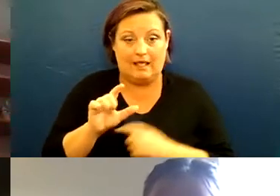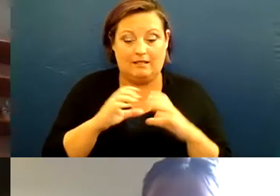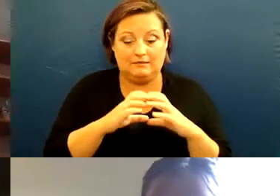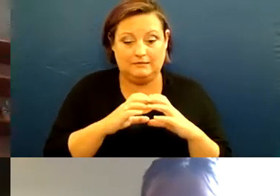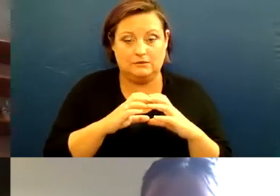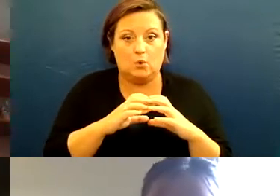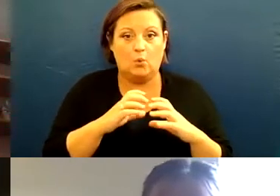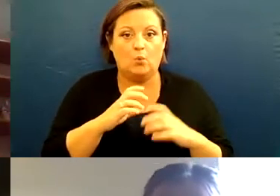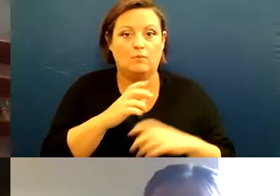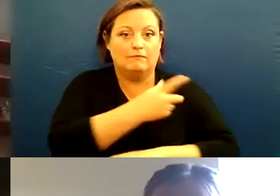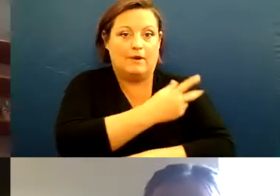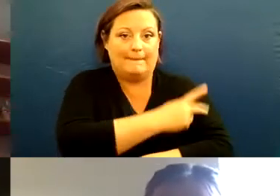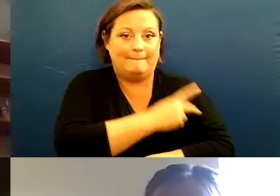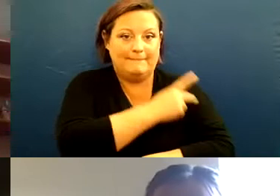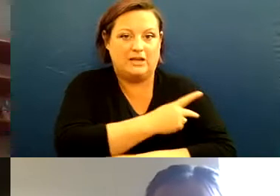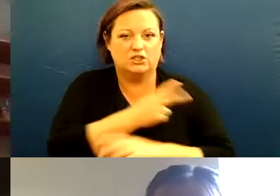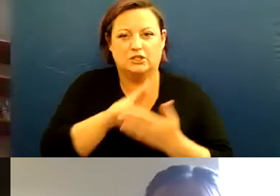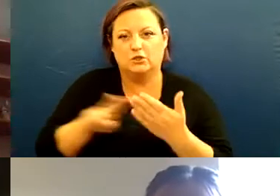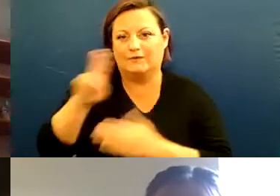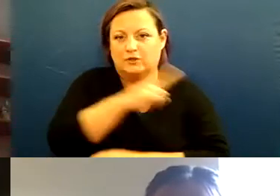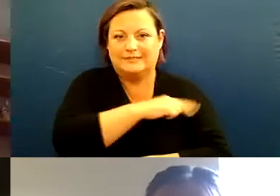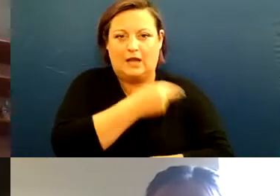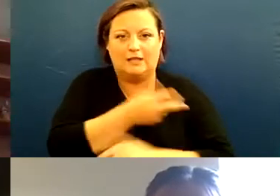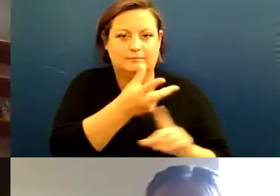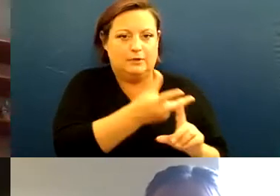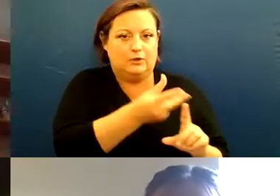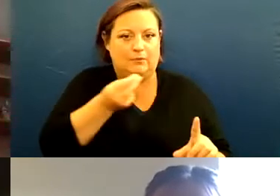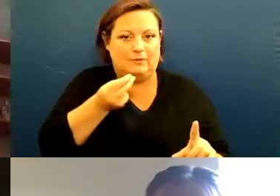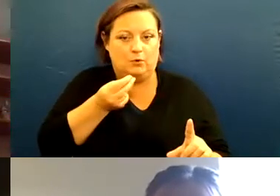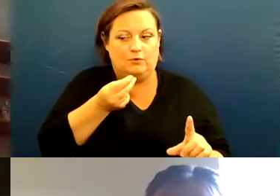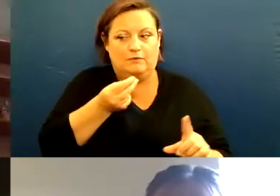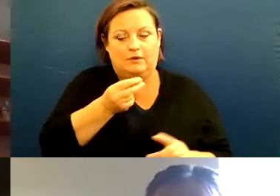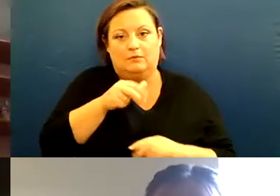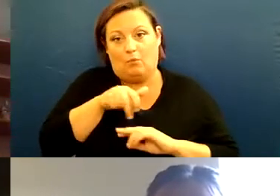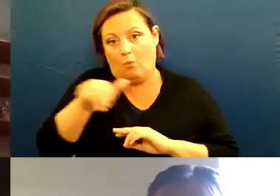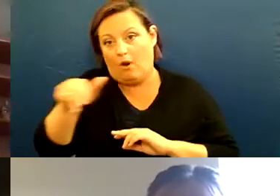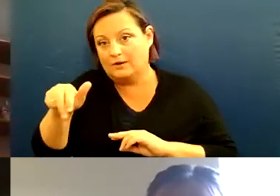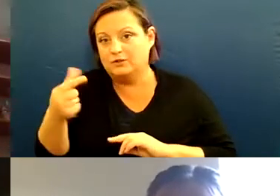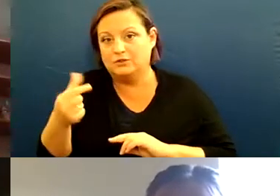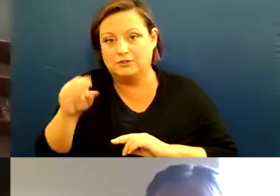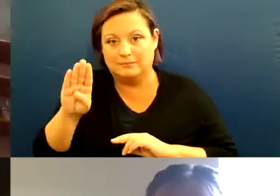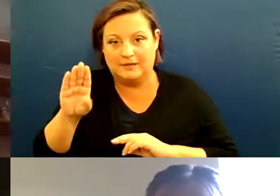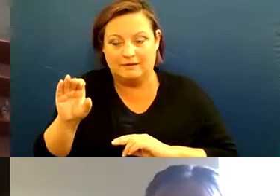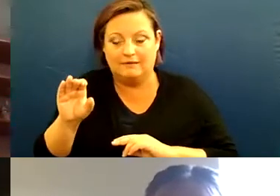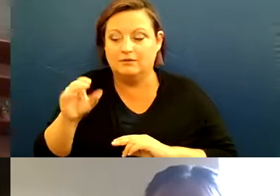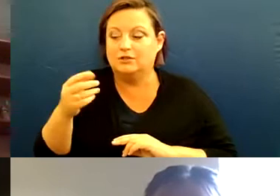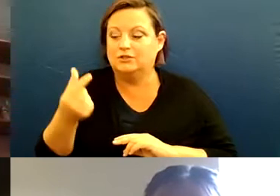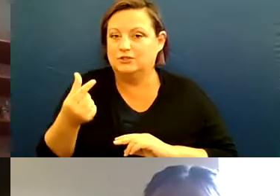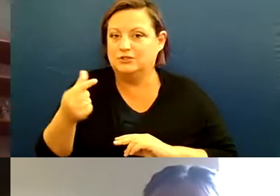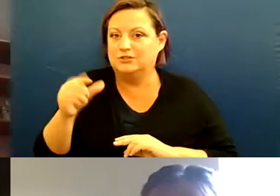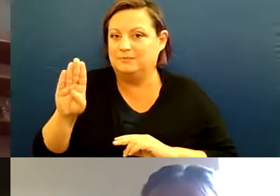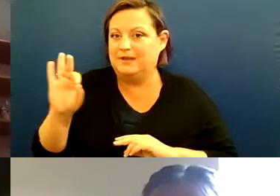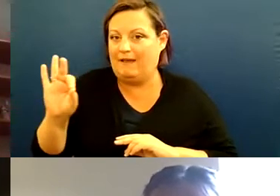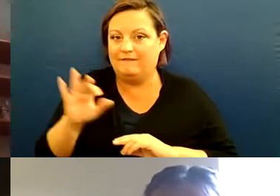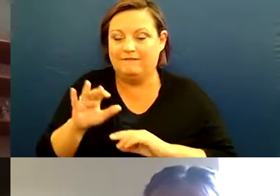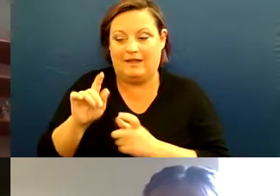a patient at University Hospital, walked across the street to the GBF. They were genetically modified to